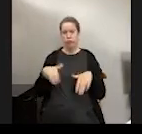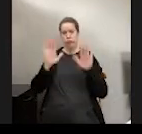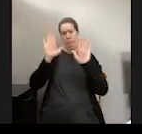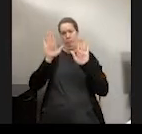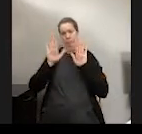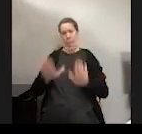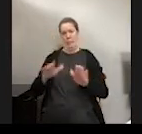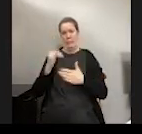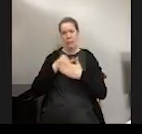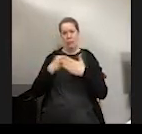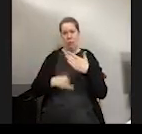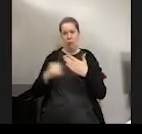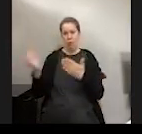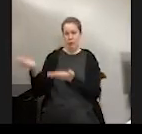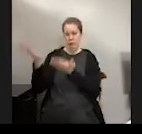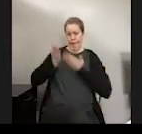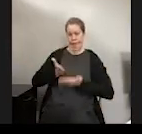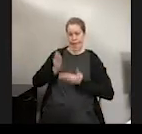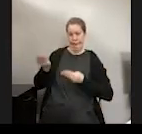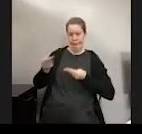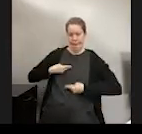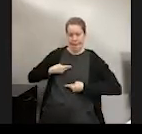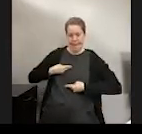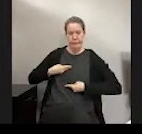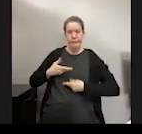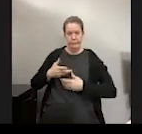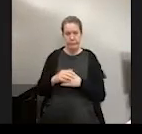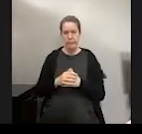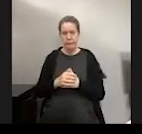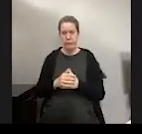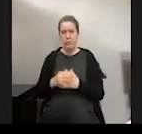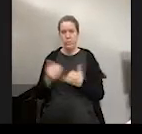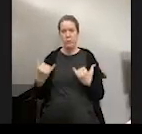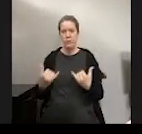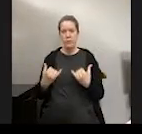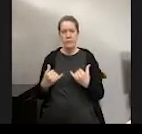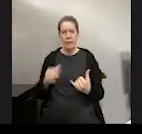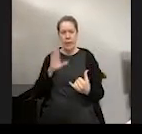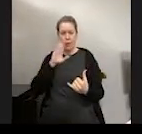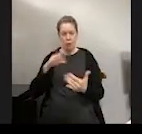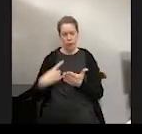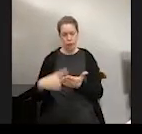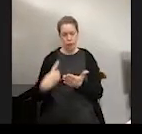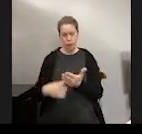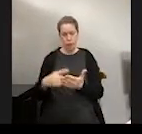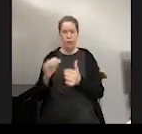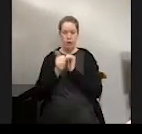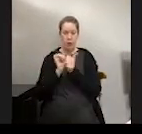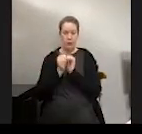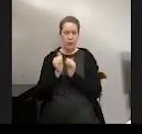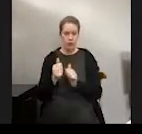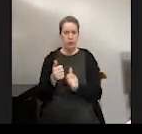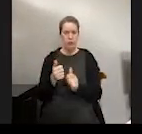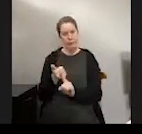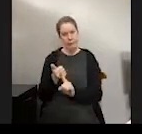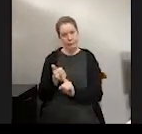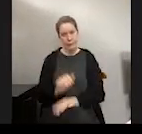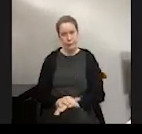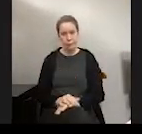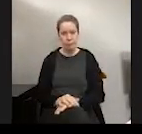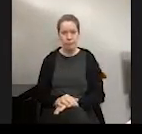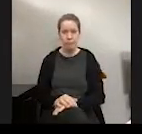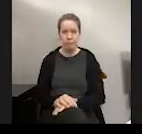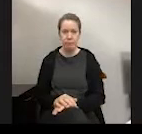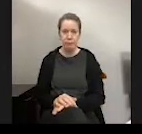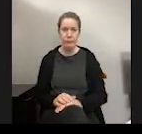And we're definitely putting a lot of the things that we're going to talk about today into those new competitions. Thank you very much, Catherine.